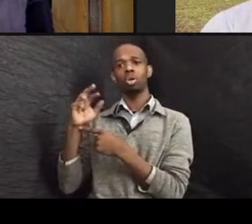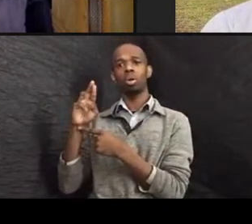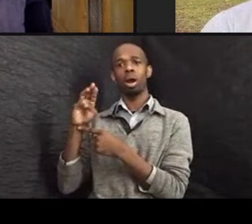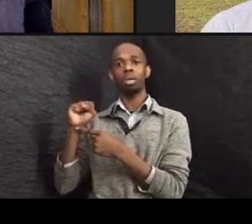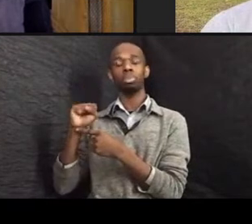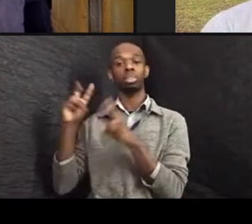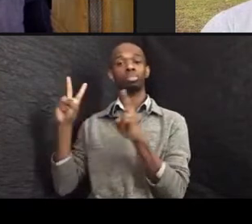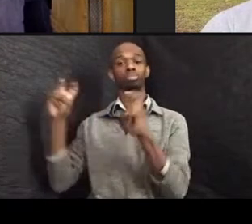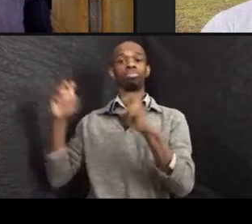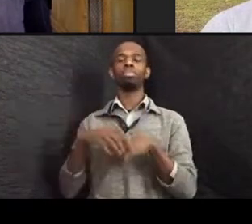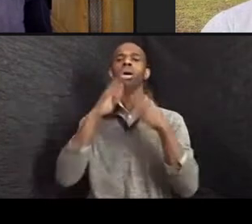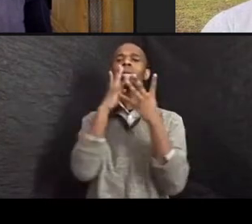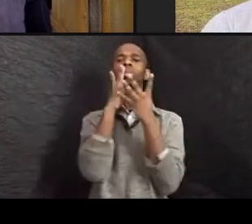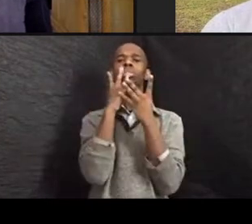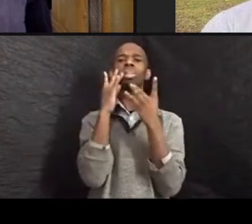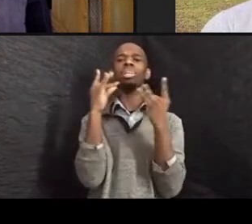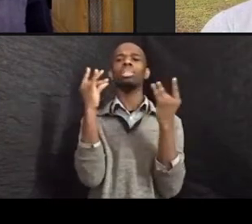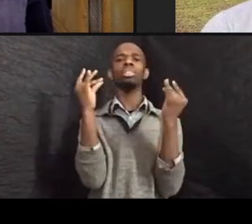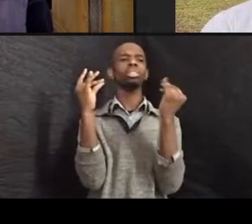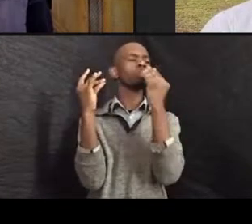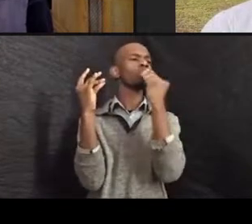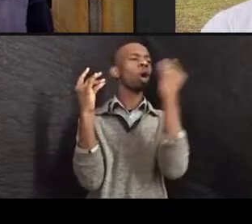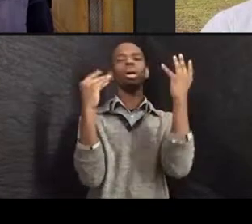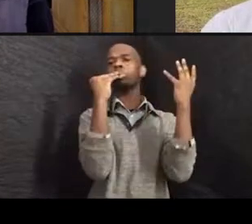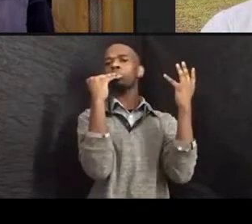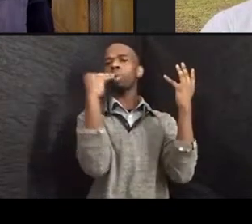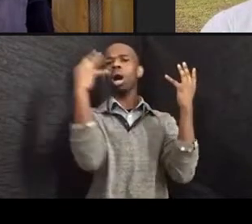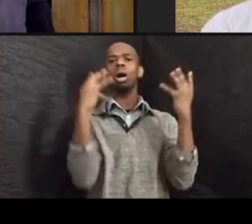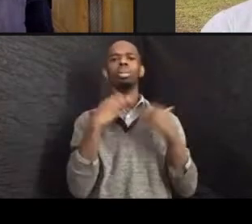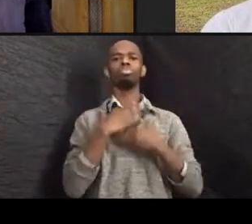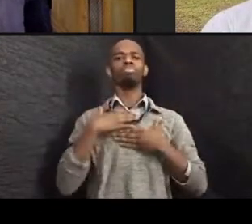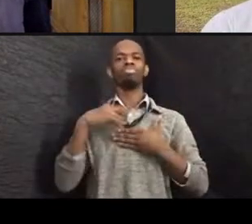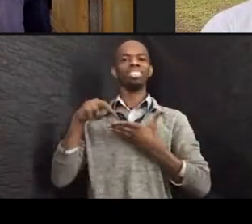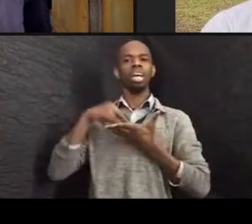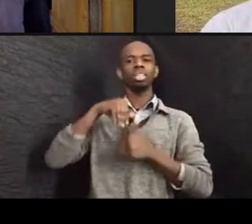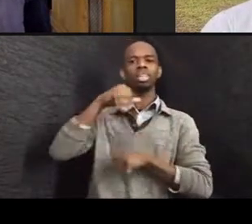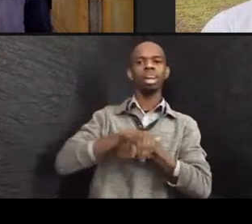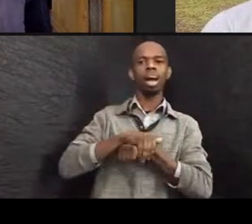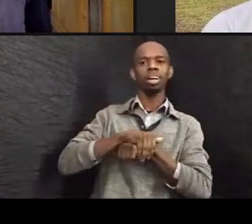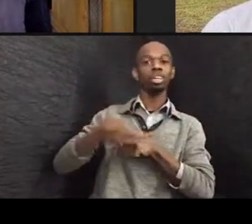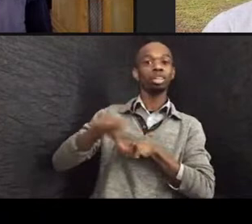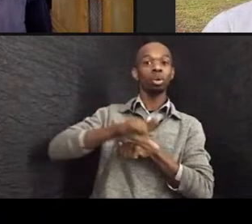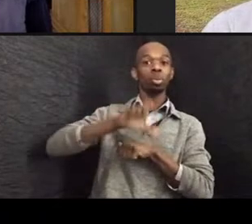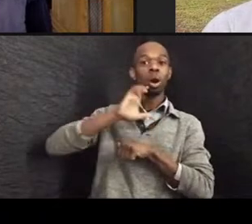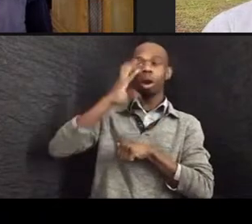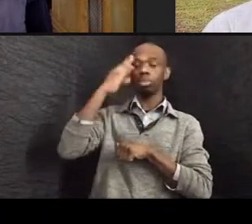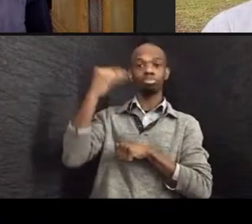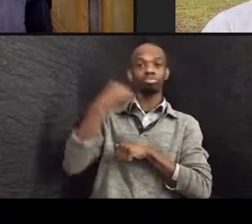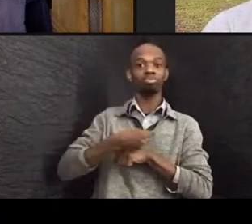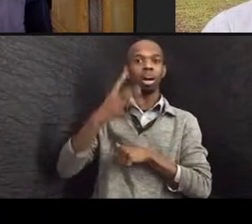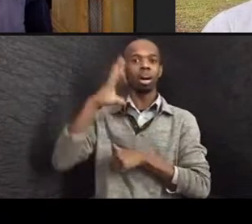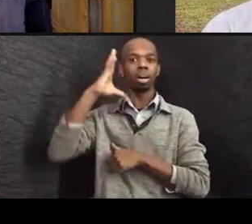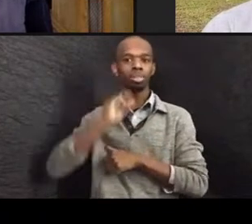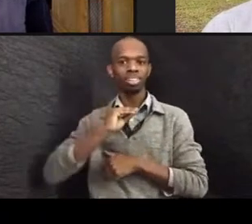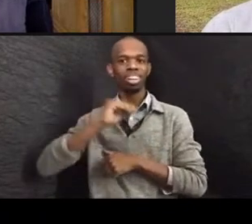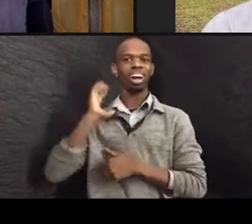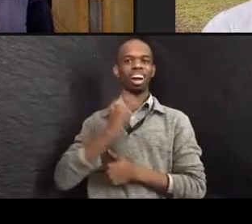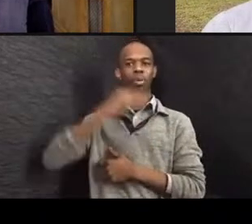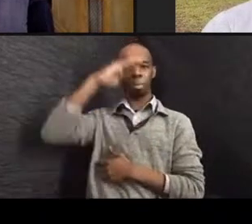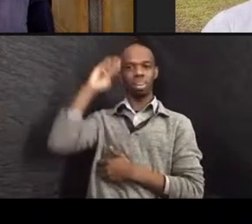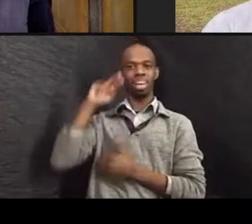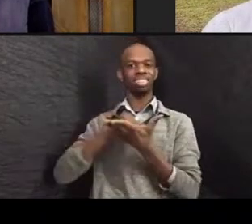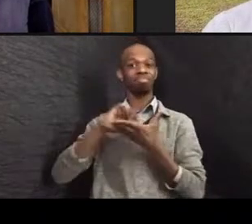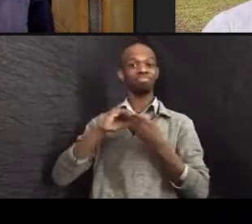delightful dancing night. We're all gonna have it, our Thursday's Black Dance Stories. And the importance of acknowledging our familial and